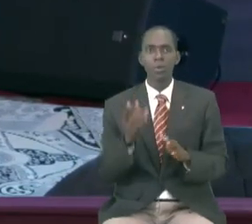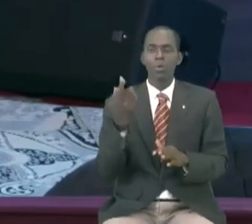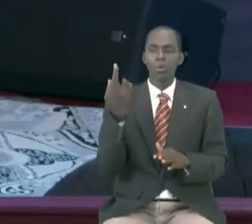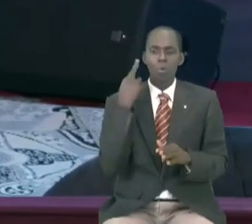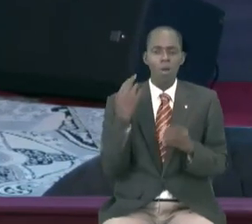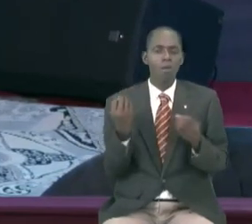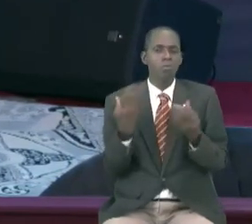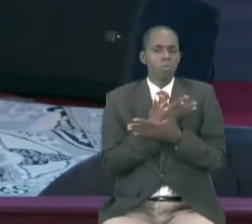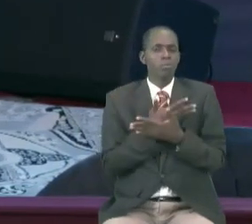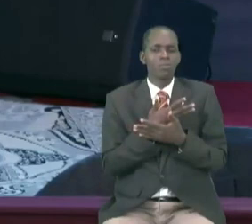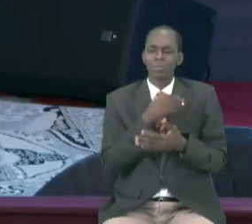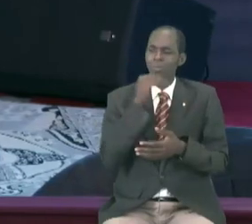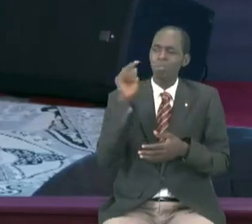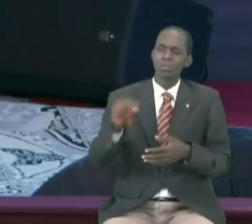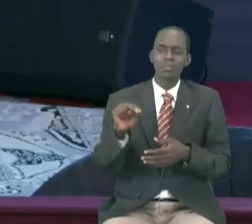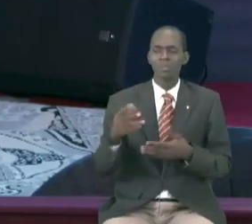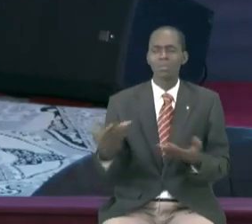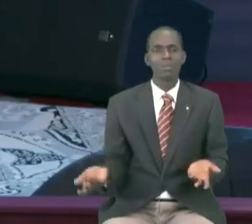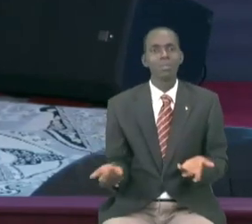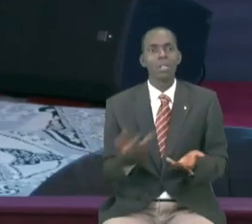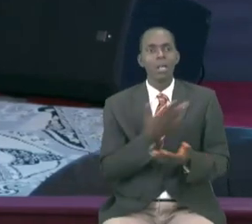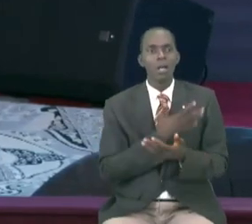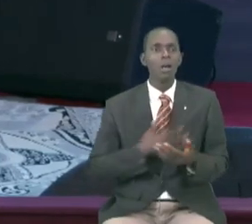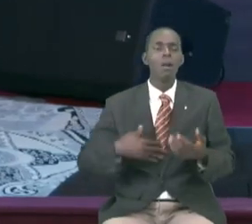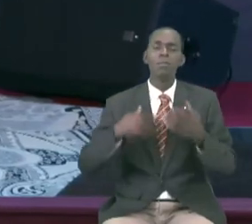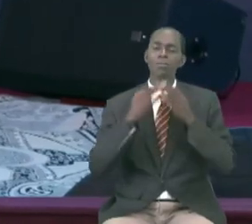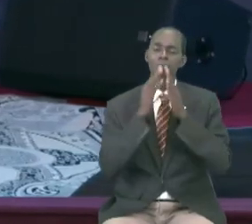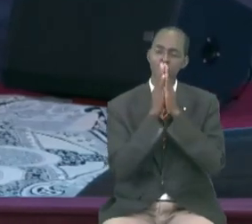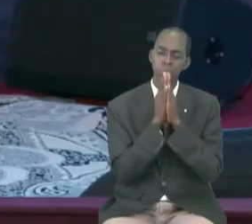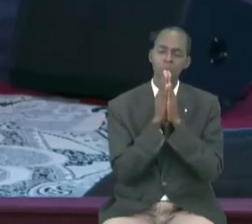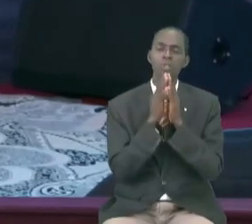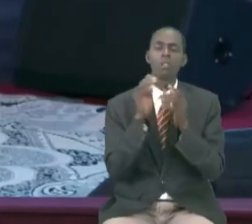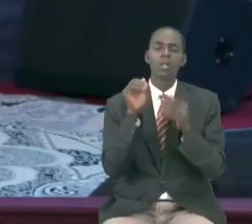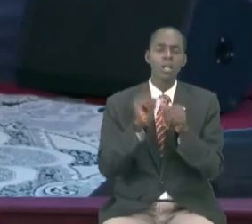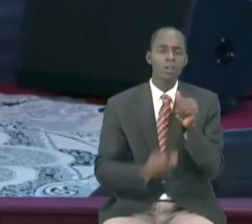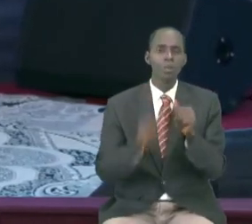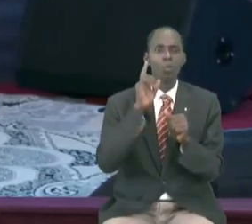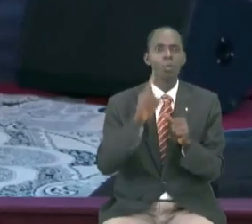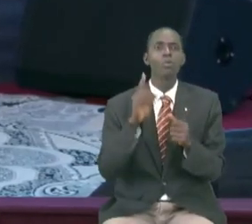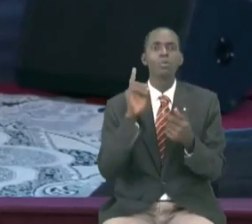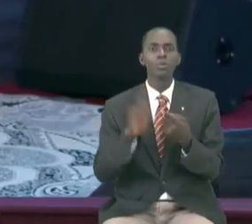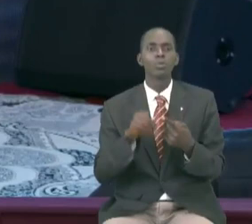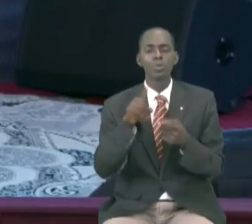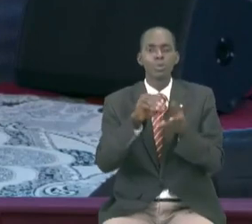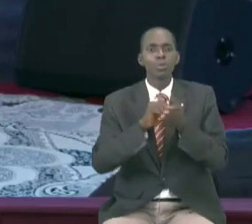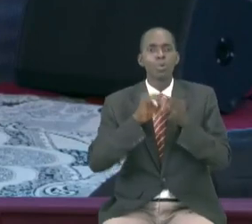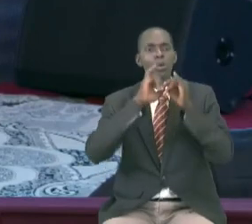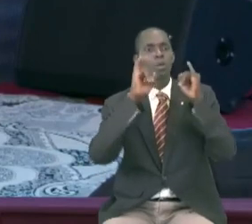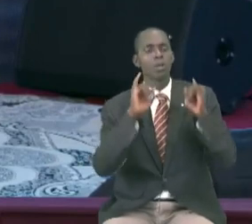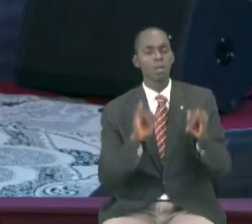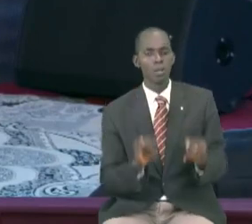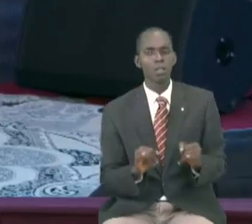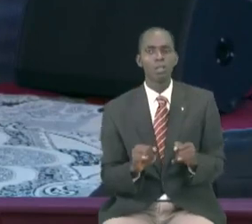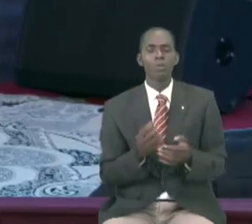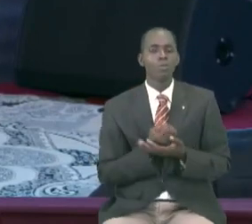breath in crying and wasted breath in praying, because those are dead gods. They cannot hear, and the